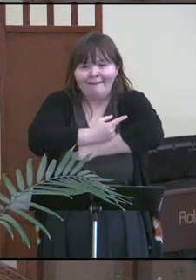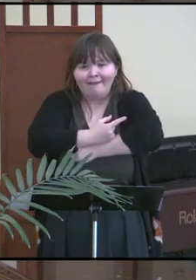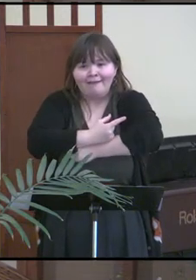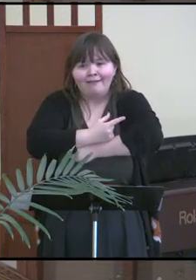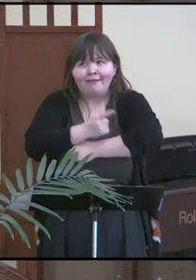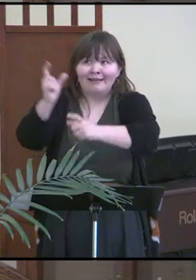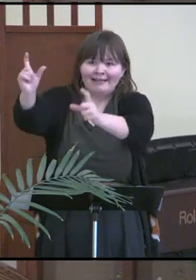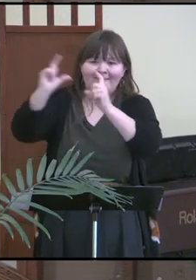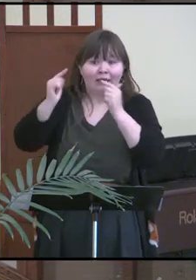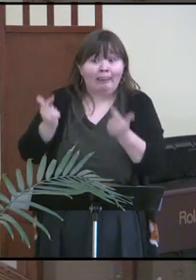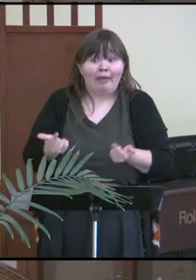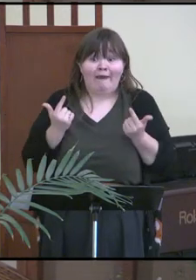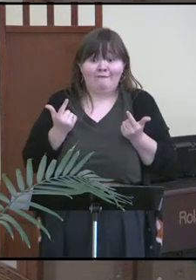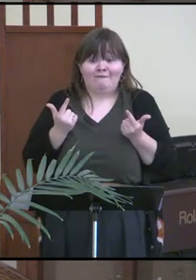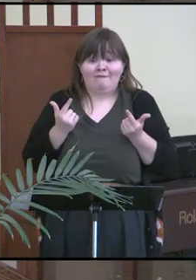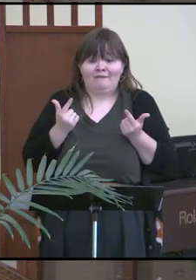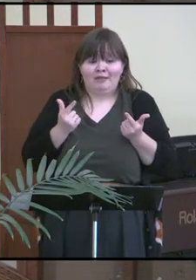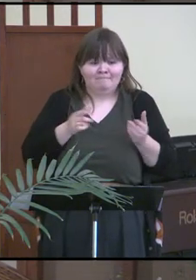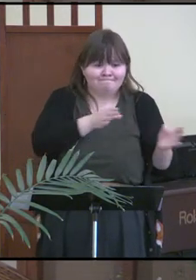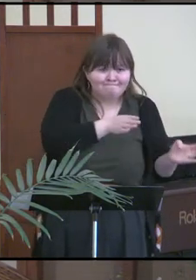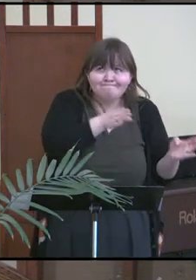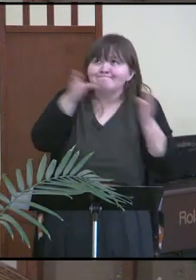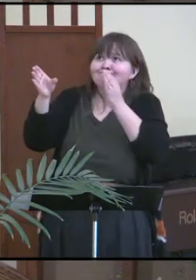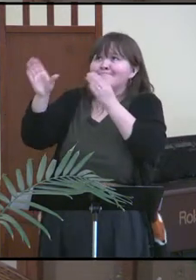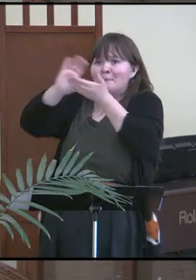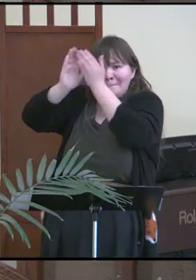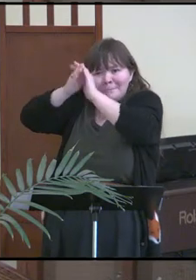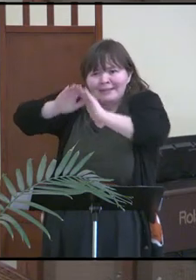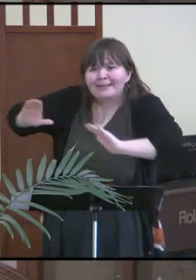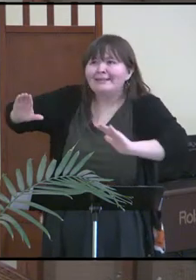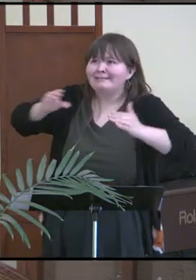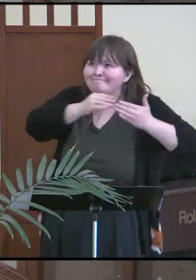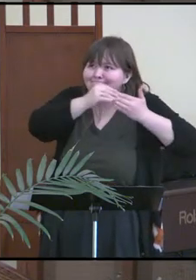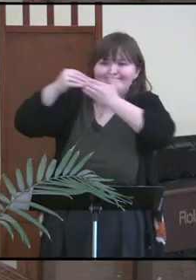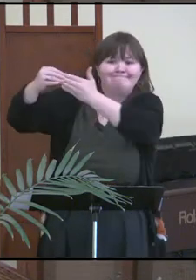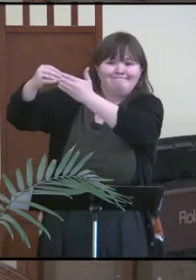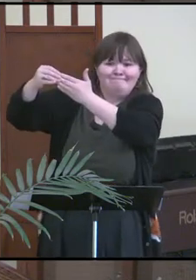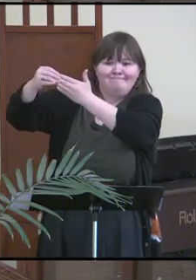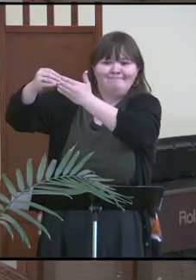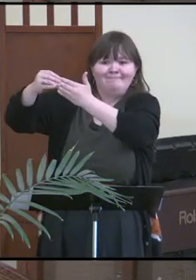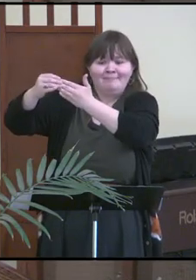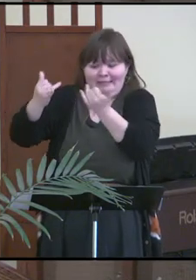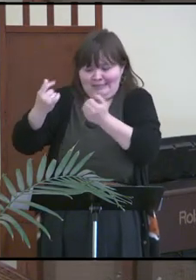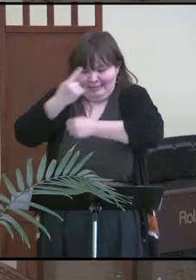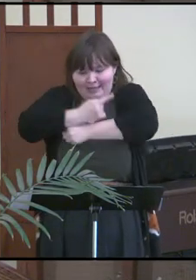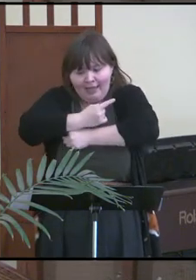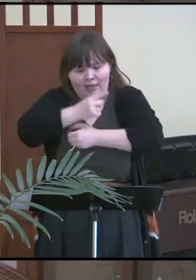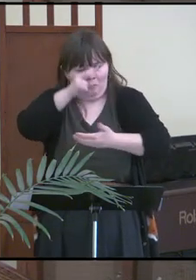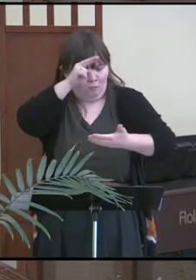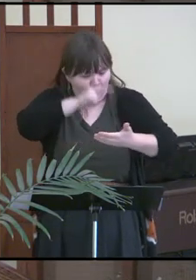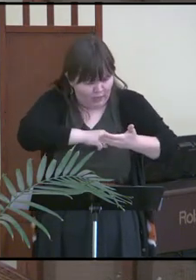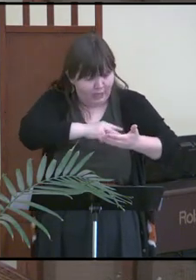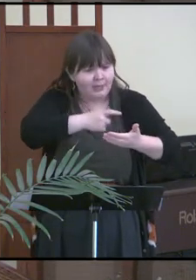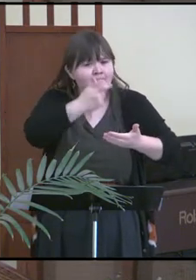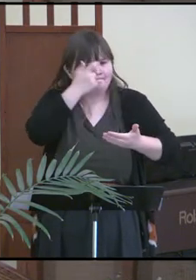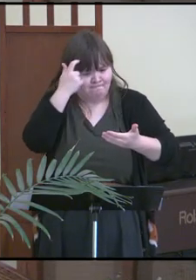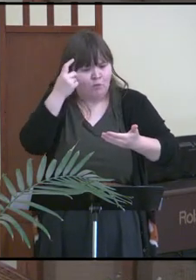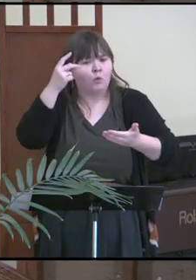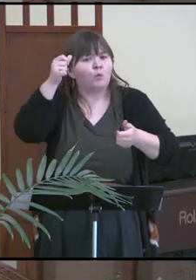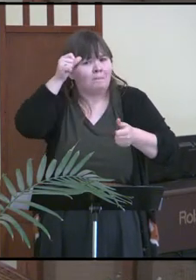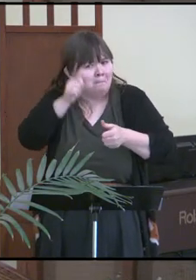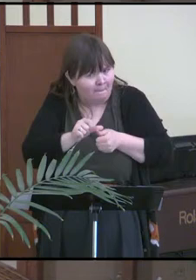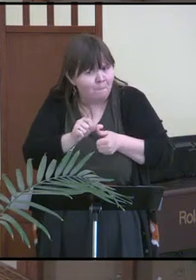light, guiding us to peace. Today, we read and remember the discovery that